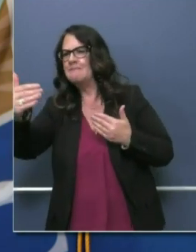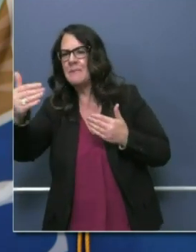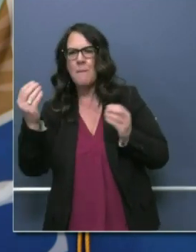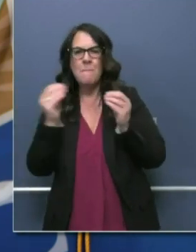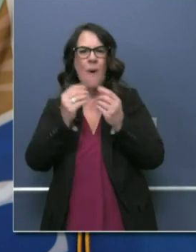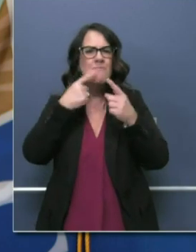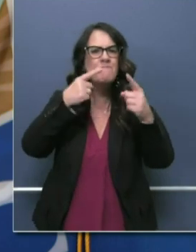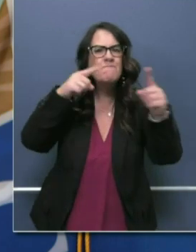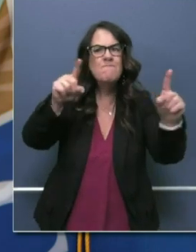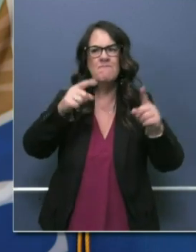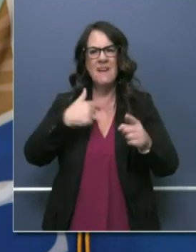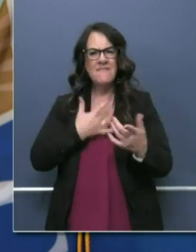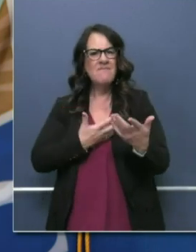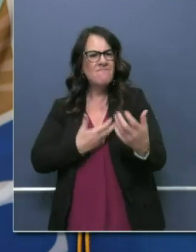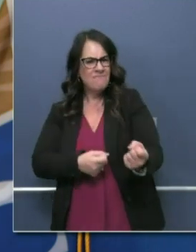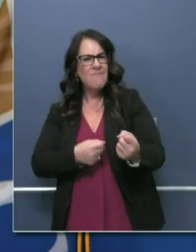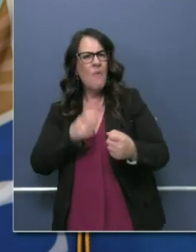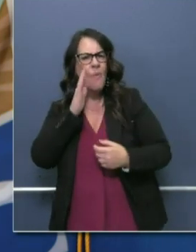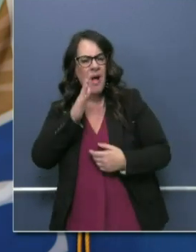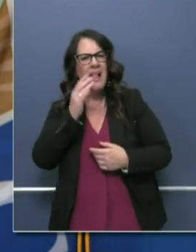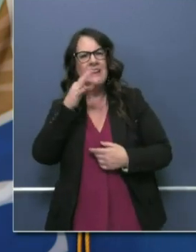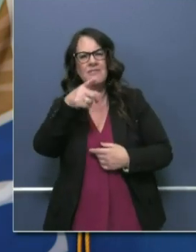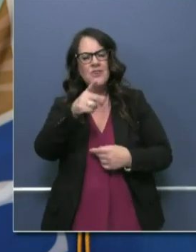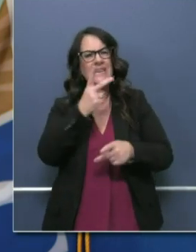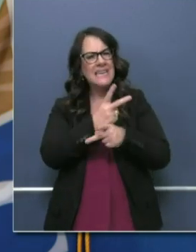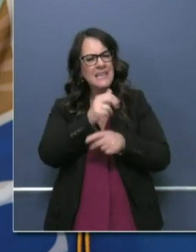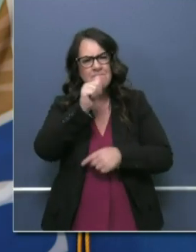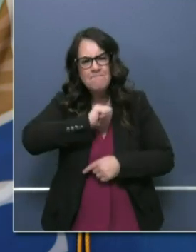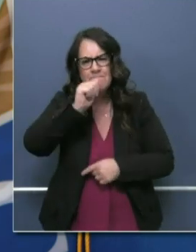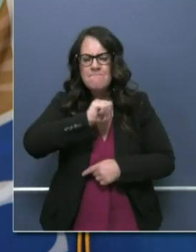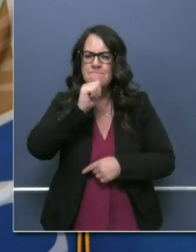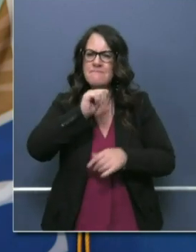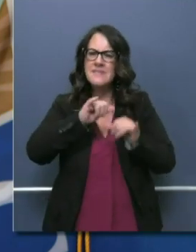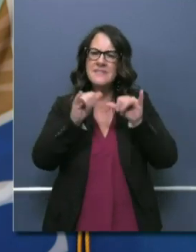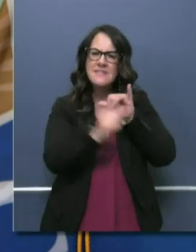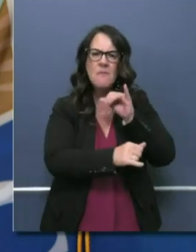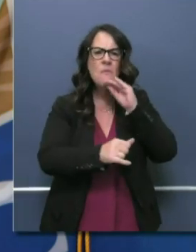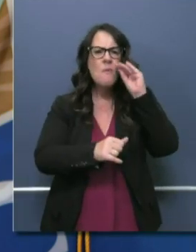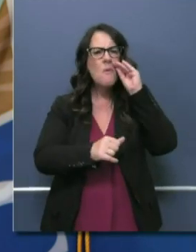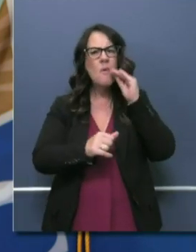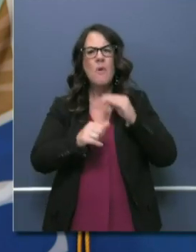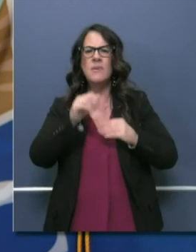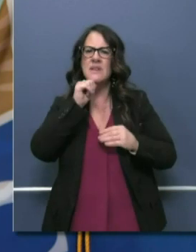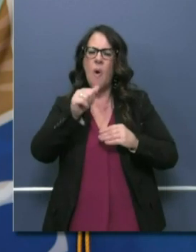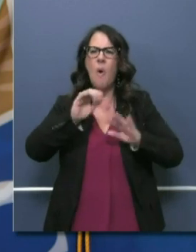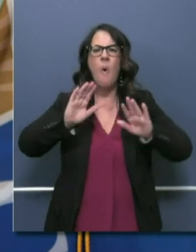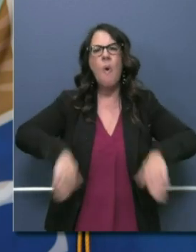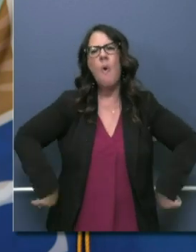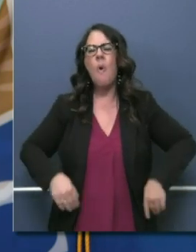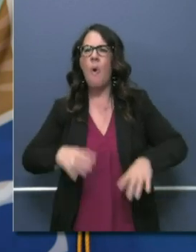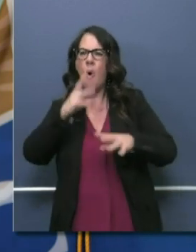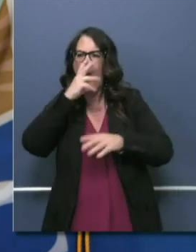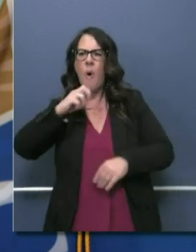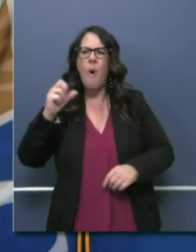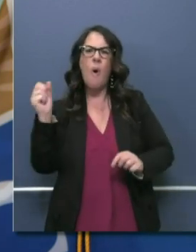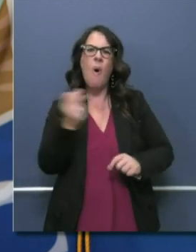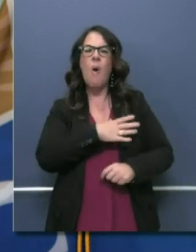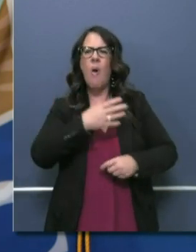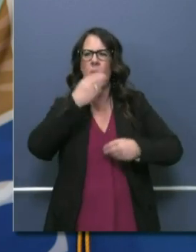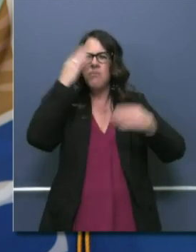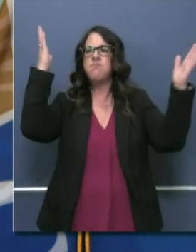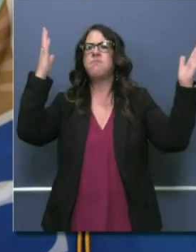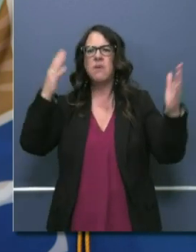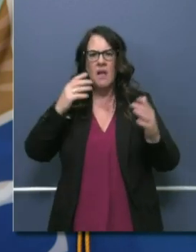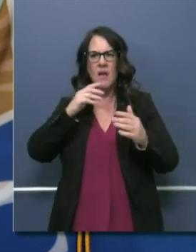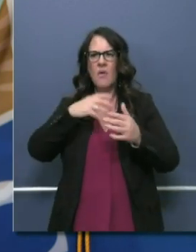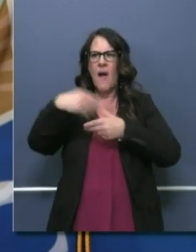confident we will, as we just hold the line a little bit and, again, not go back to old routines too quickly